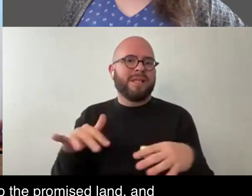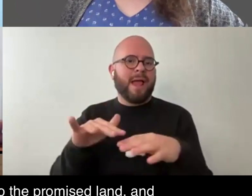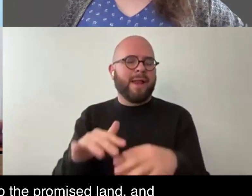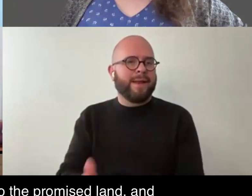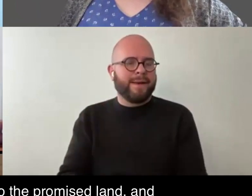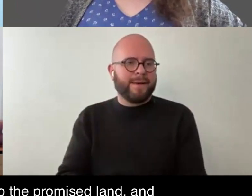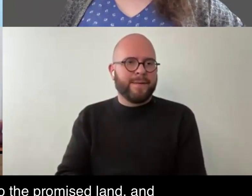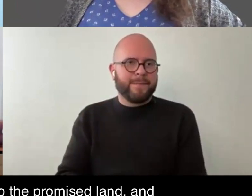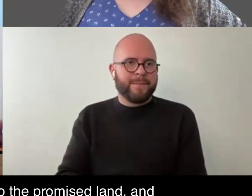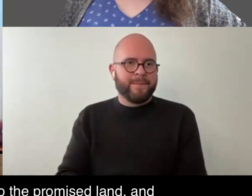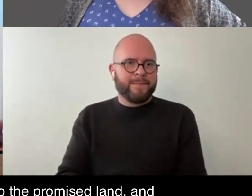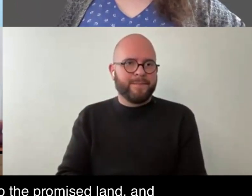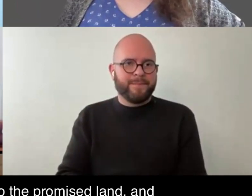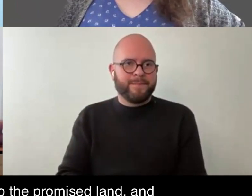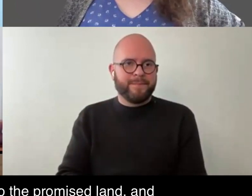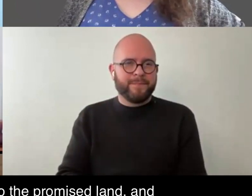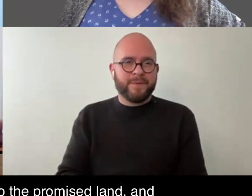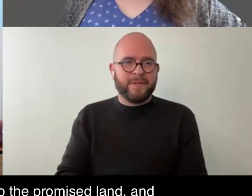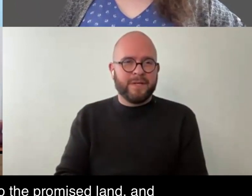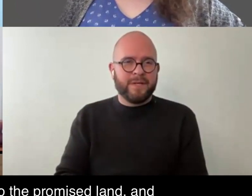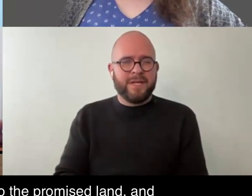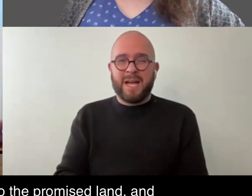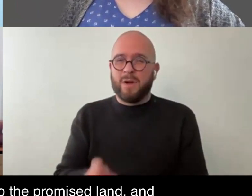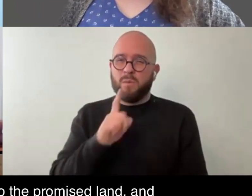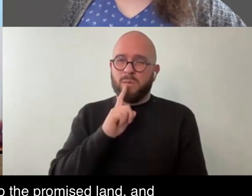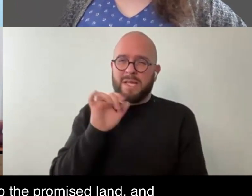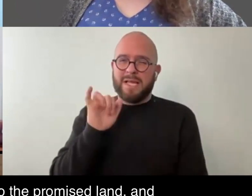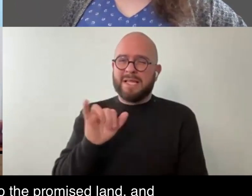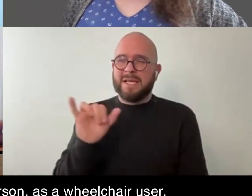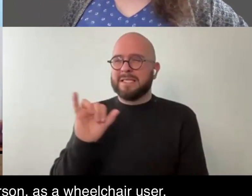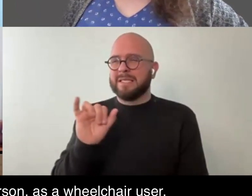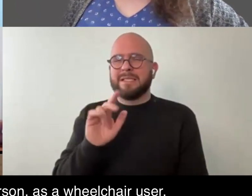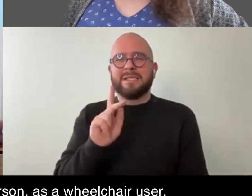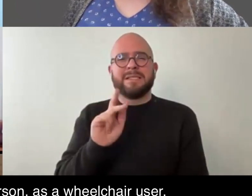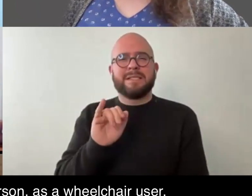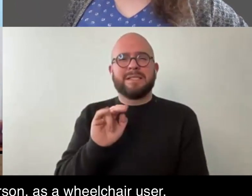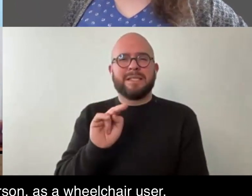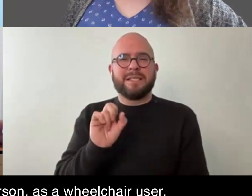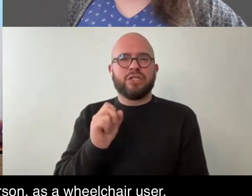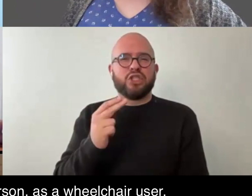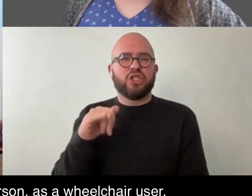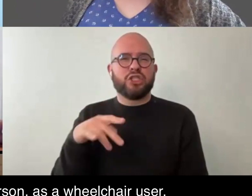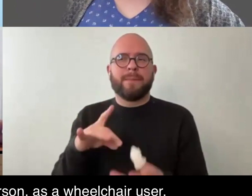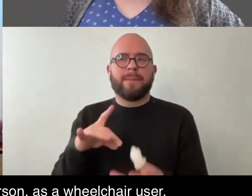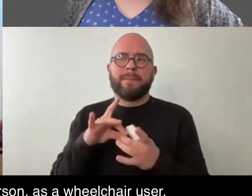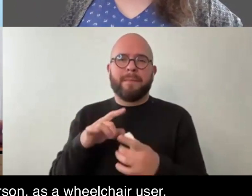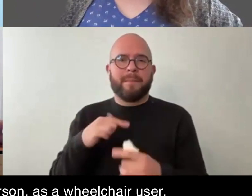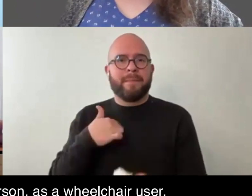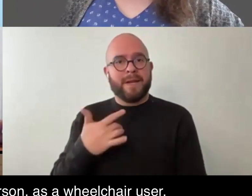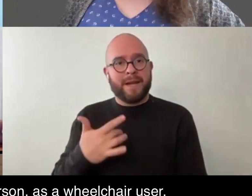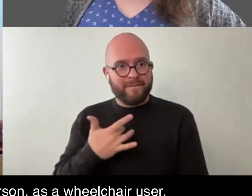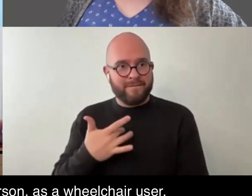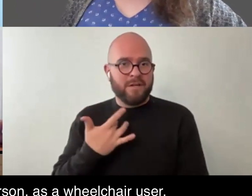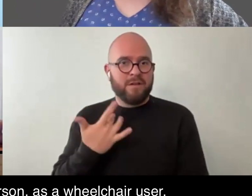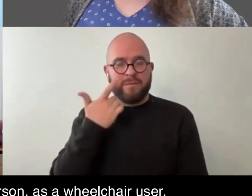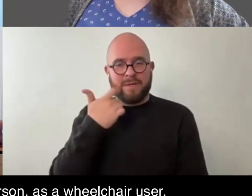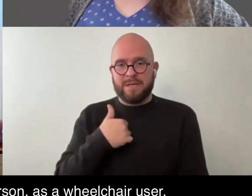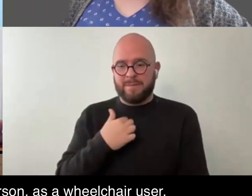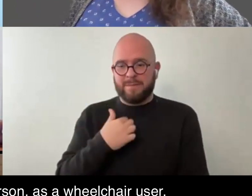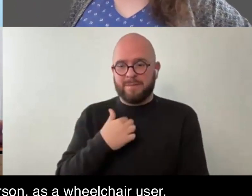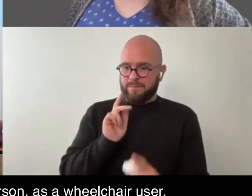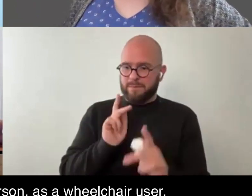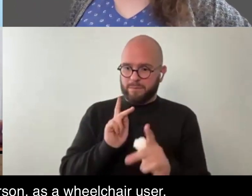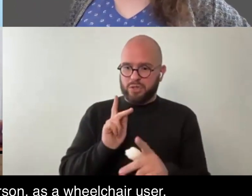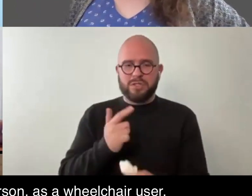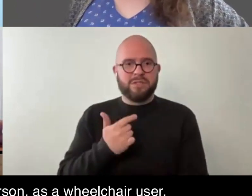And it's built around a kind of kinship that I felt and feel as a disabled person, as a wheelchair